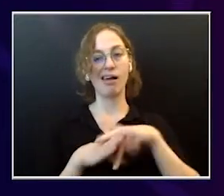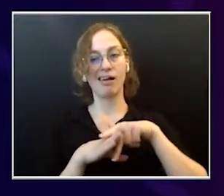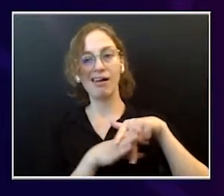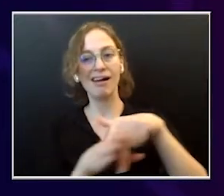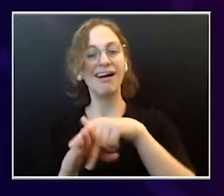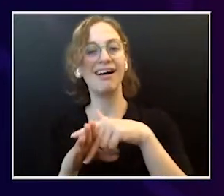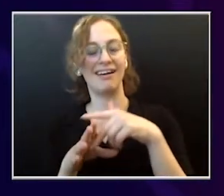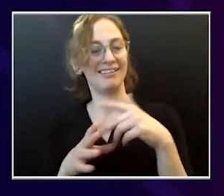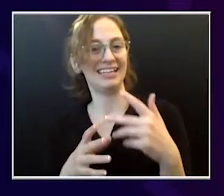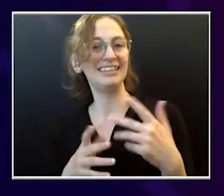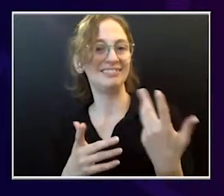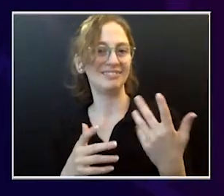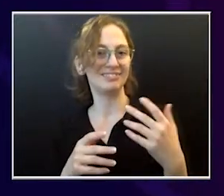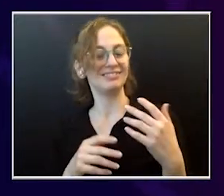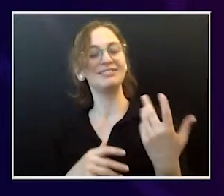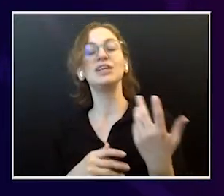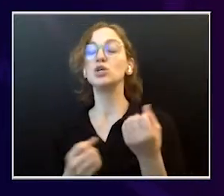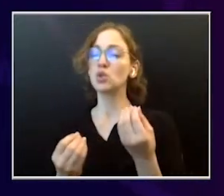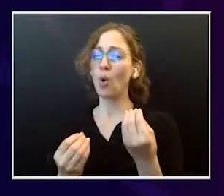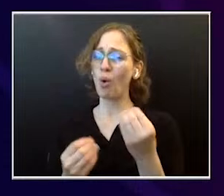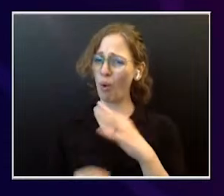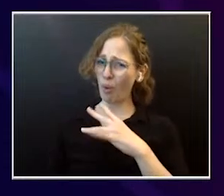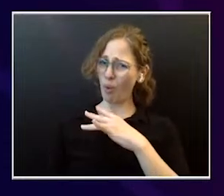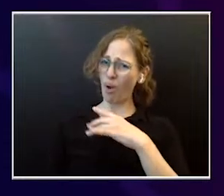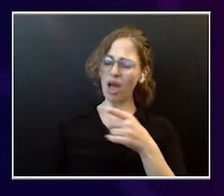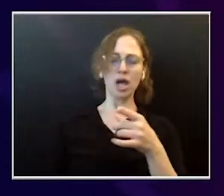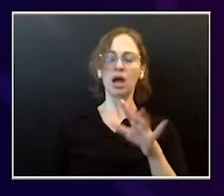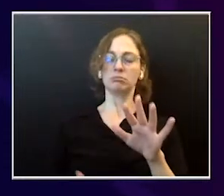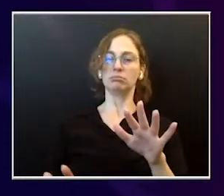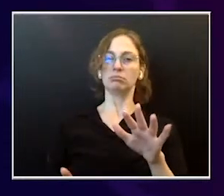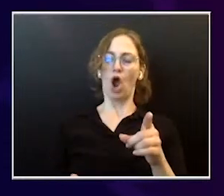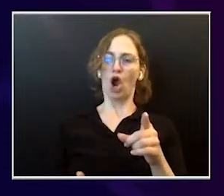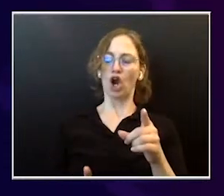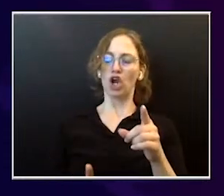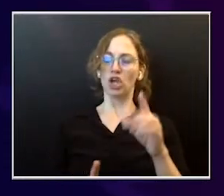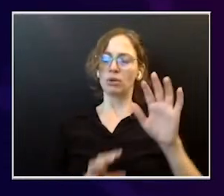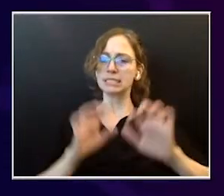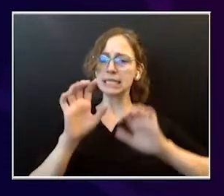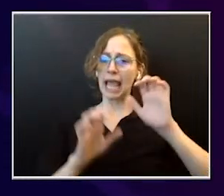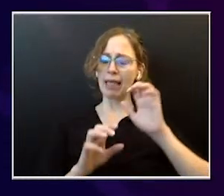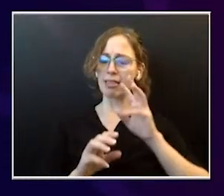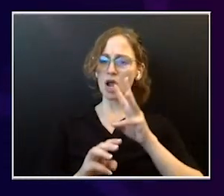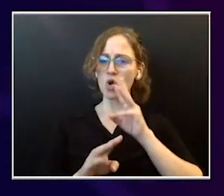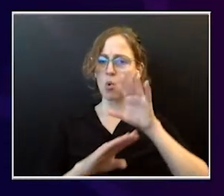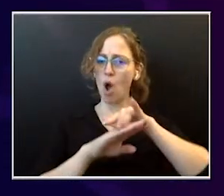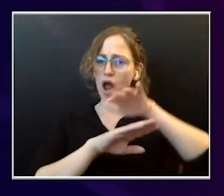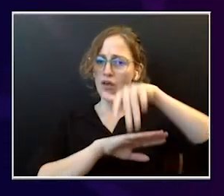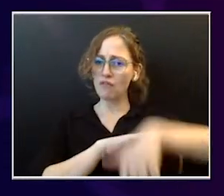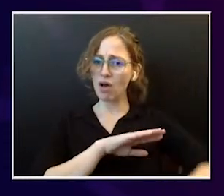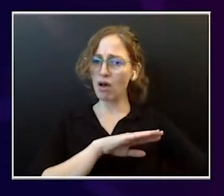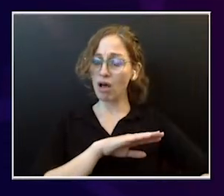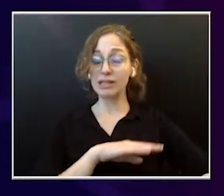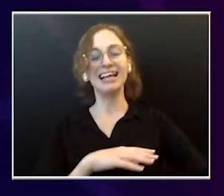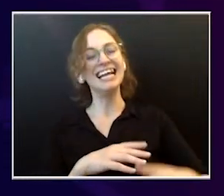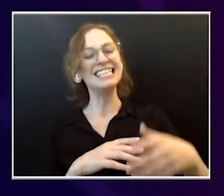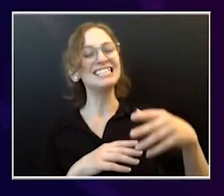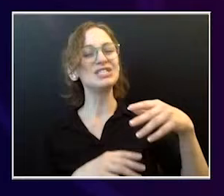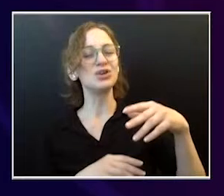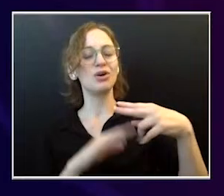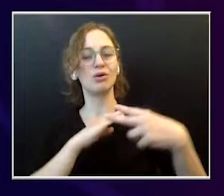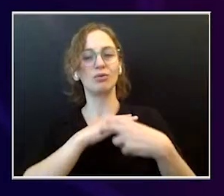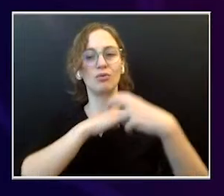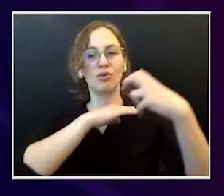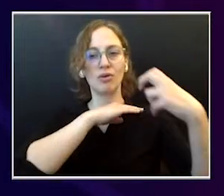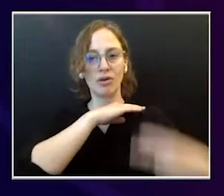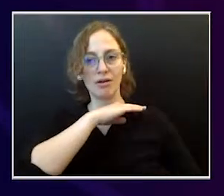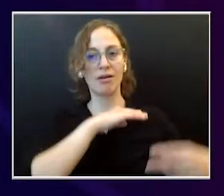you've also done some pretty, is that you, okay, are you scaling a waterfall? That is. It's rappelling down a waterfall, and I'm deathly afraid of heights, and